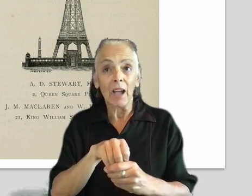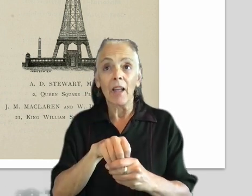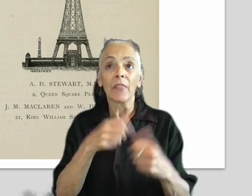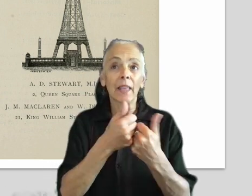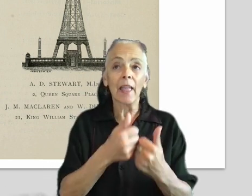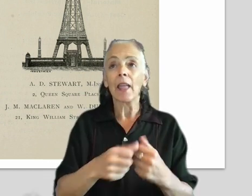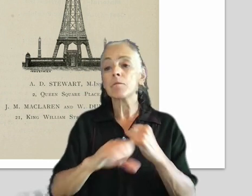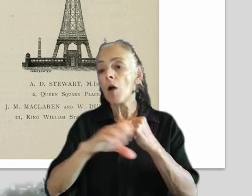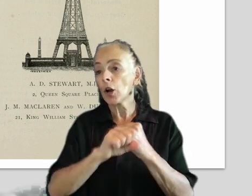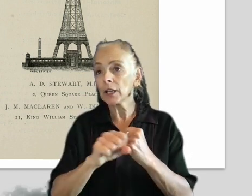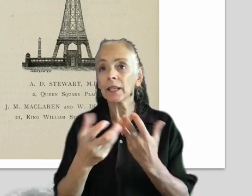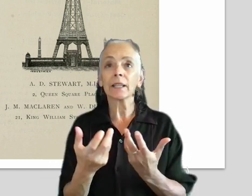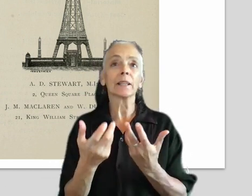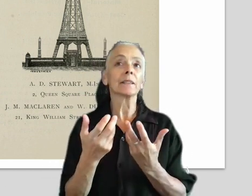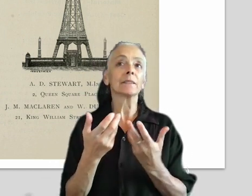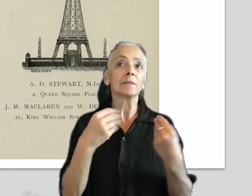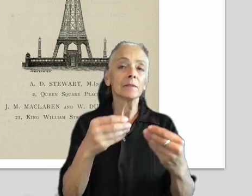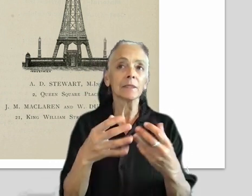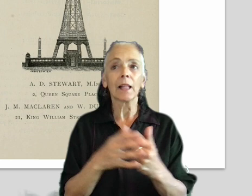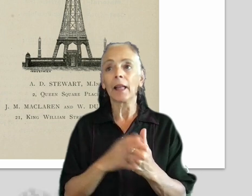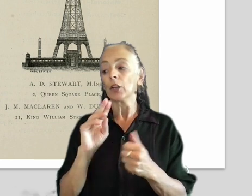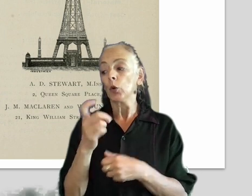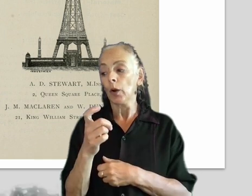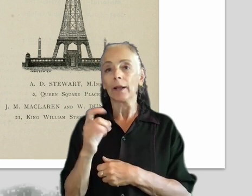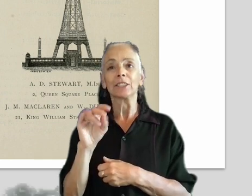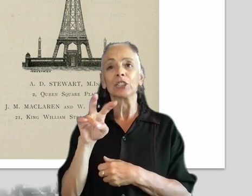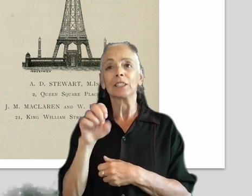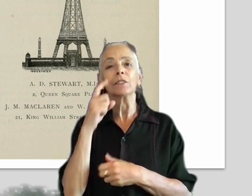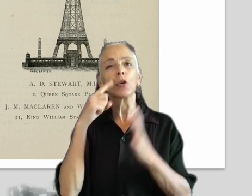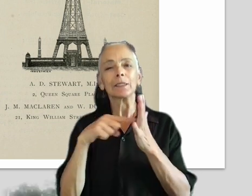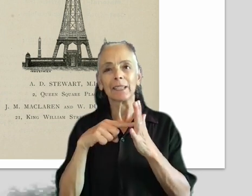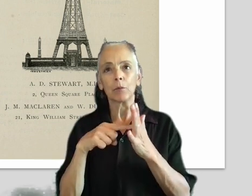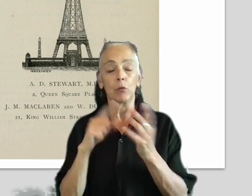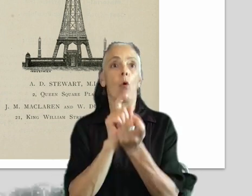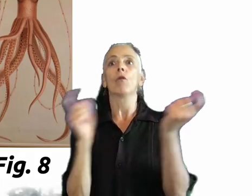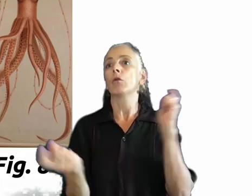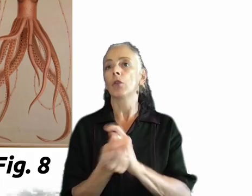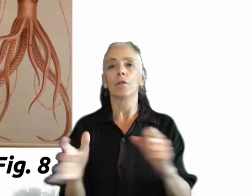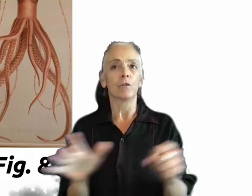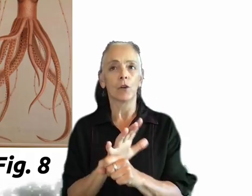campaigns or even ux initiatives such as overhauling a game's onboarding experience